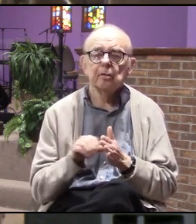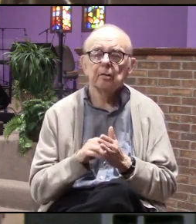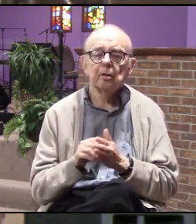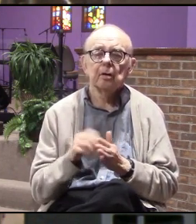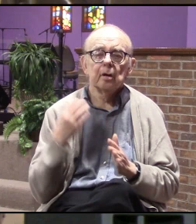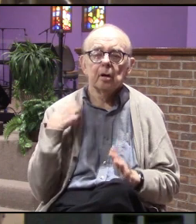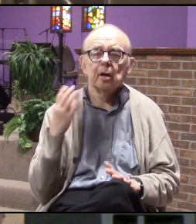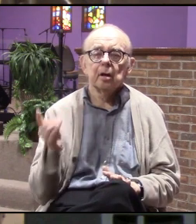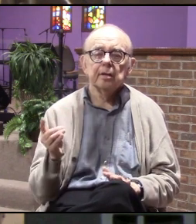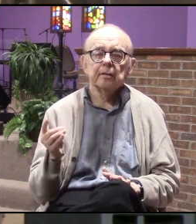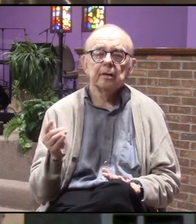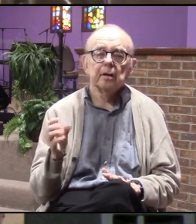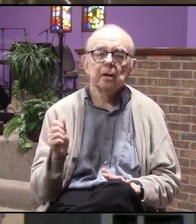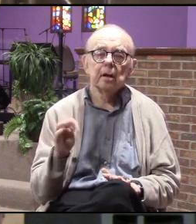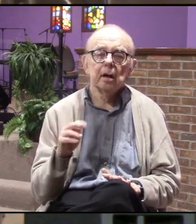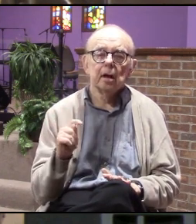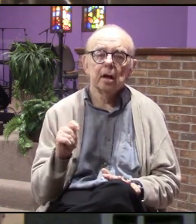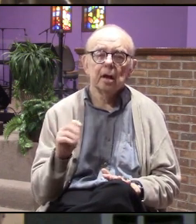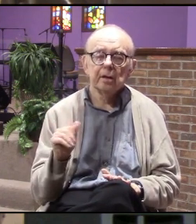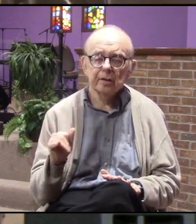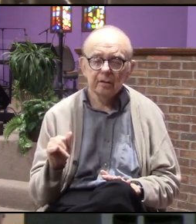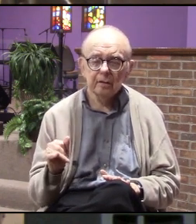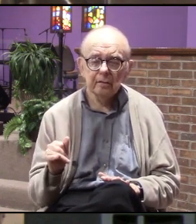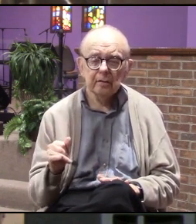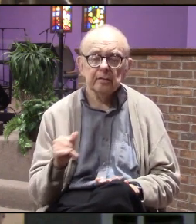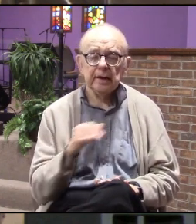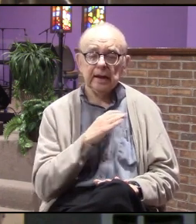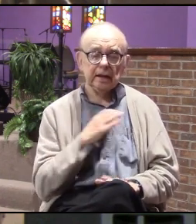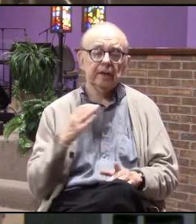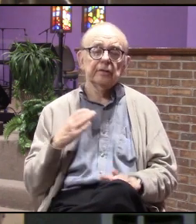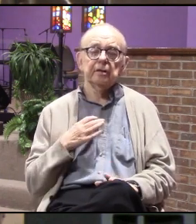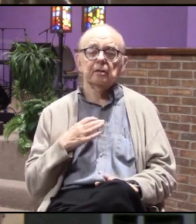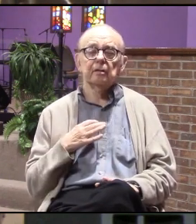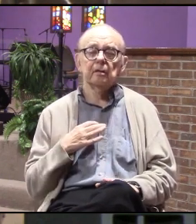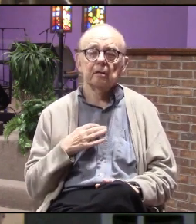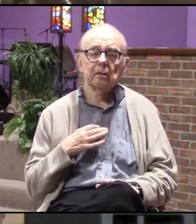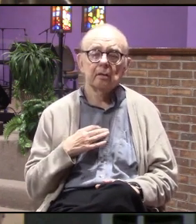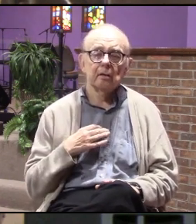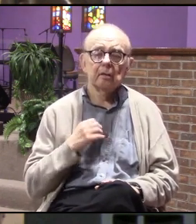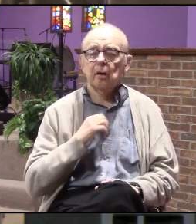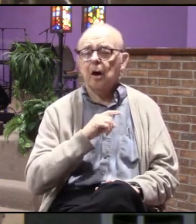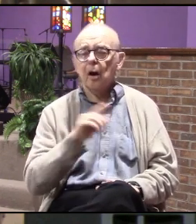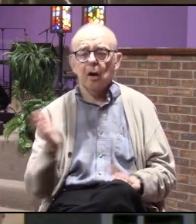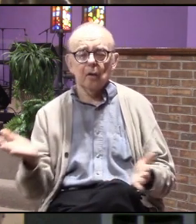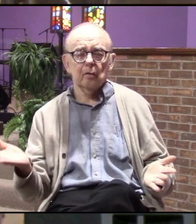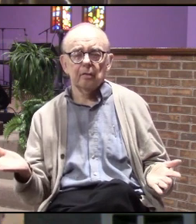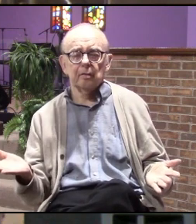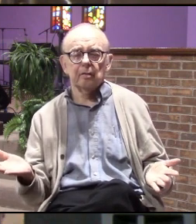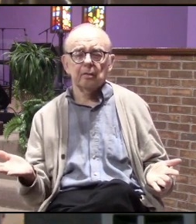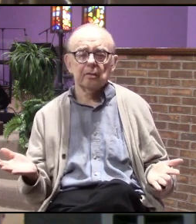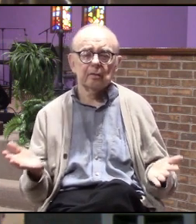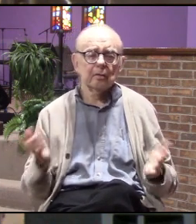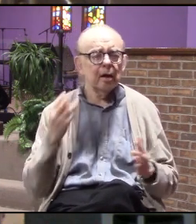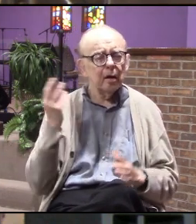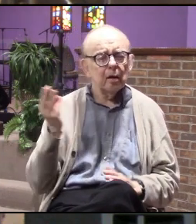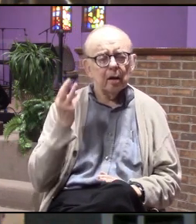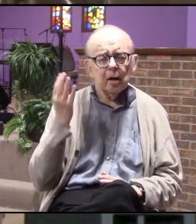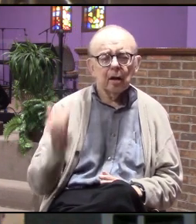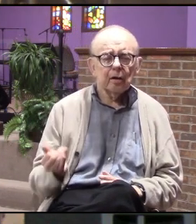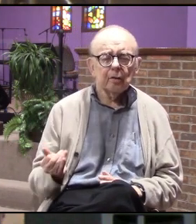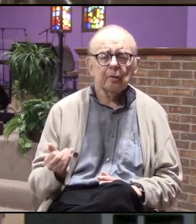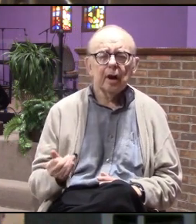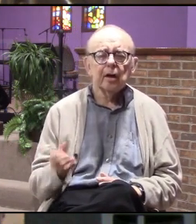D.C., Cincinnati, Cleveland. All of them. And they're wondering, why